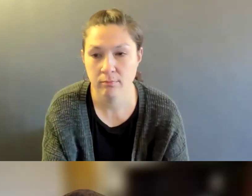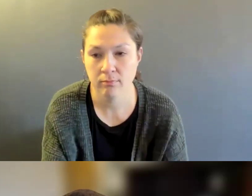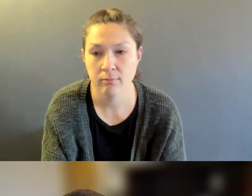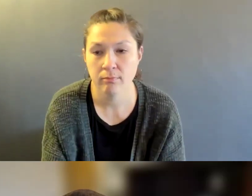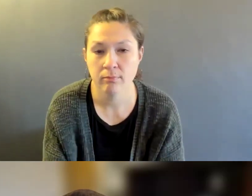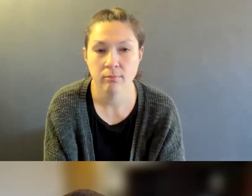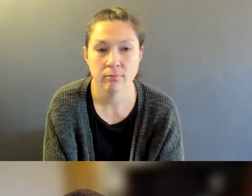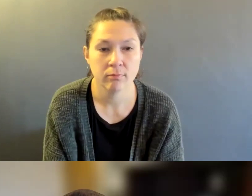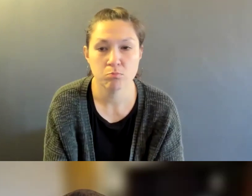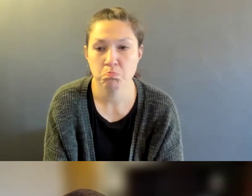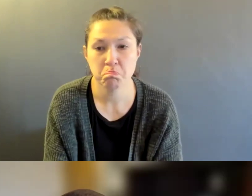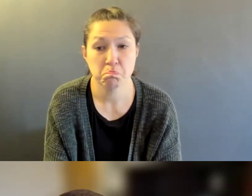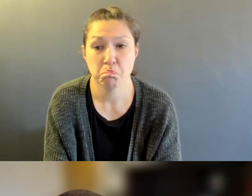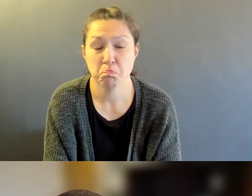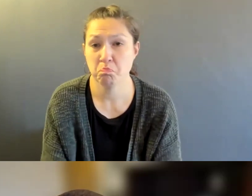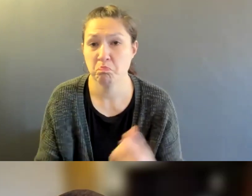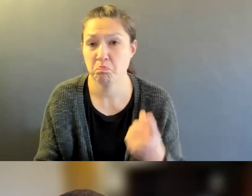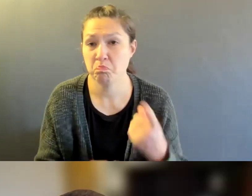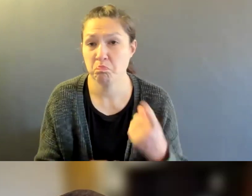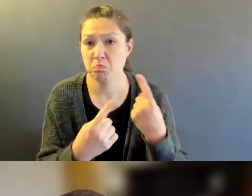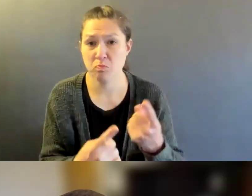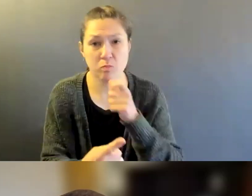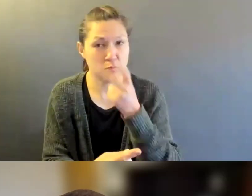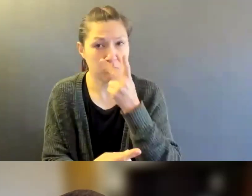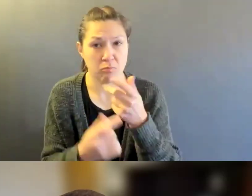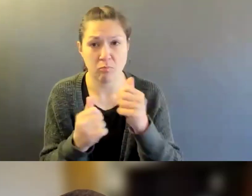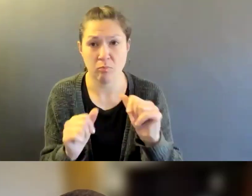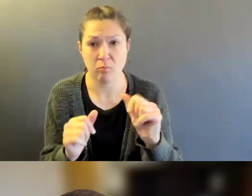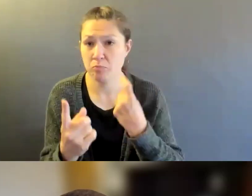So I'm not seeing any questions right now.